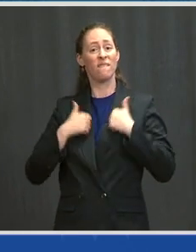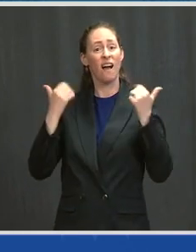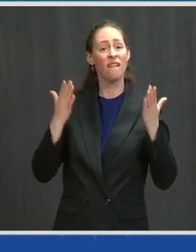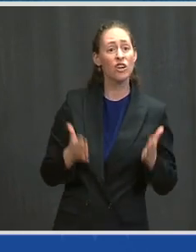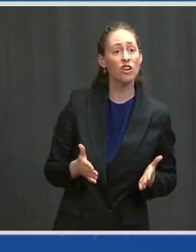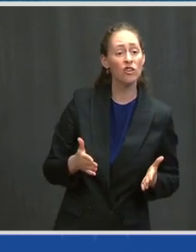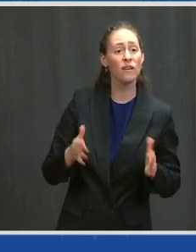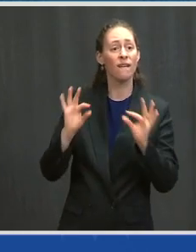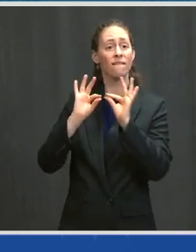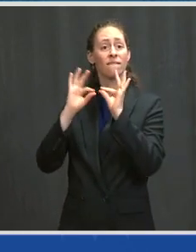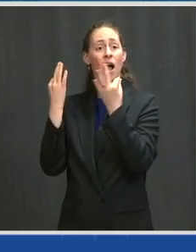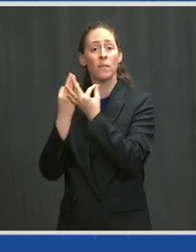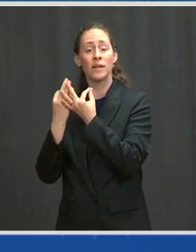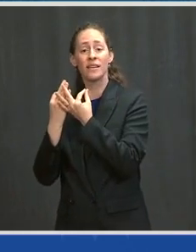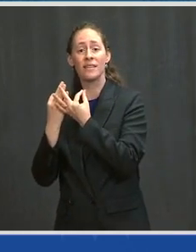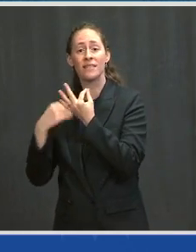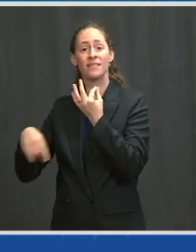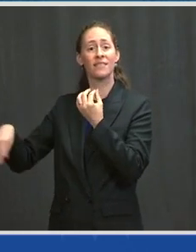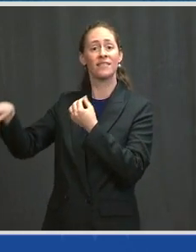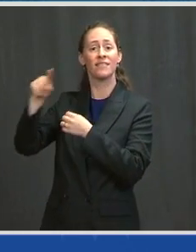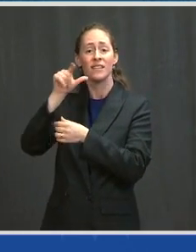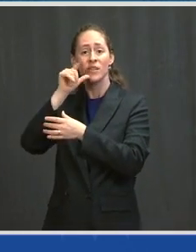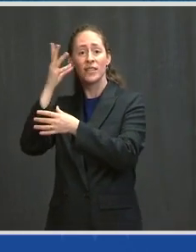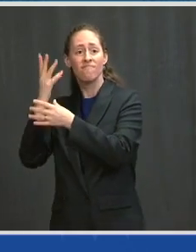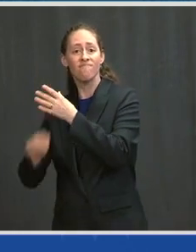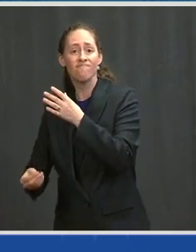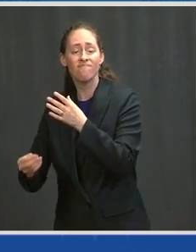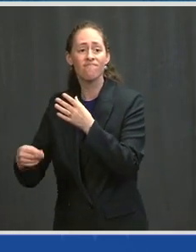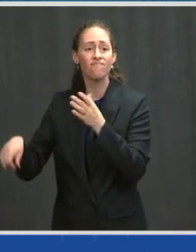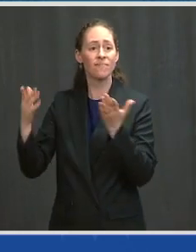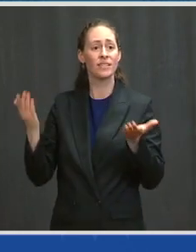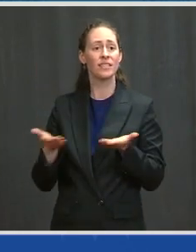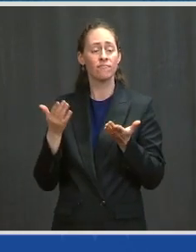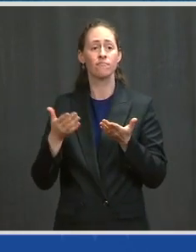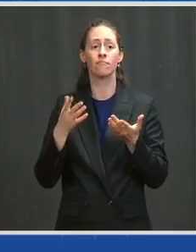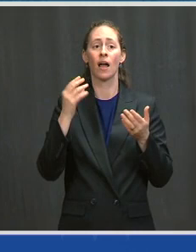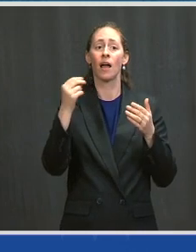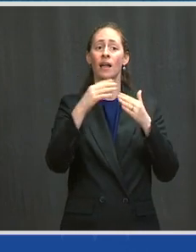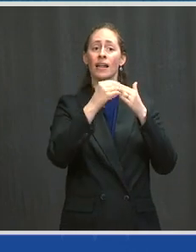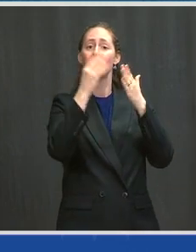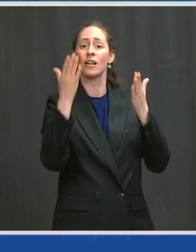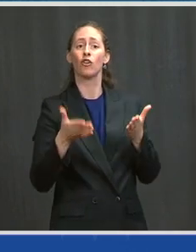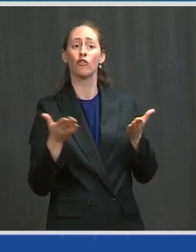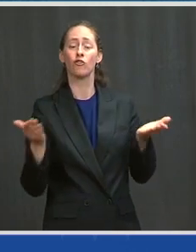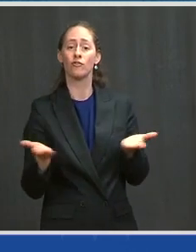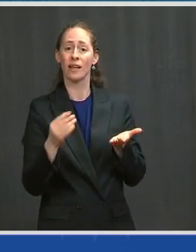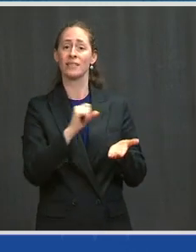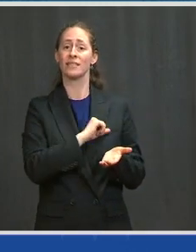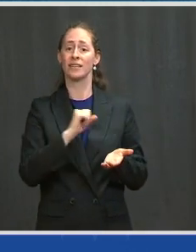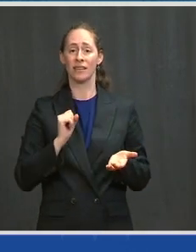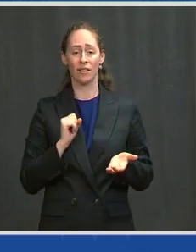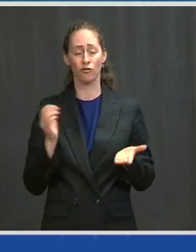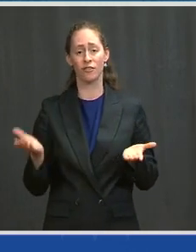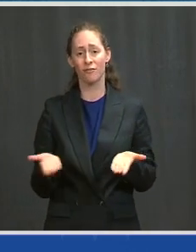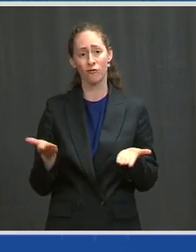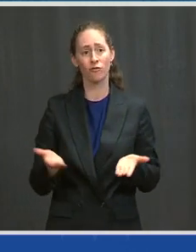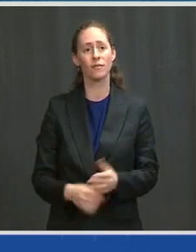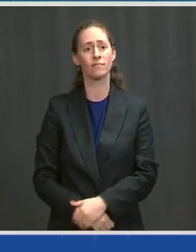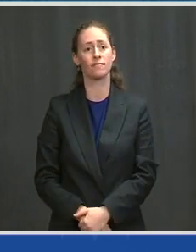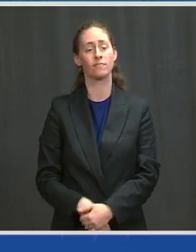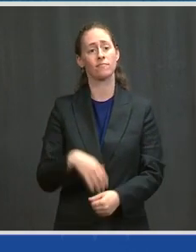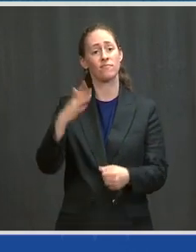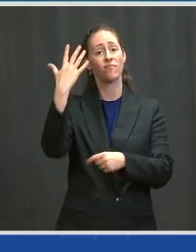and the path-breaking leaders like Senator Baldwin. Just over 5 years ago, the Pulse nightclub,